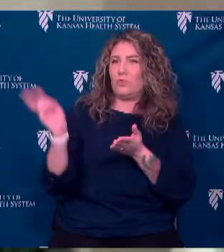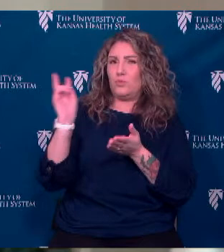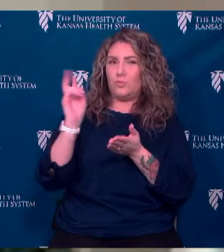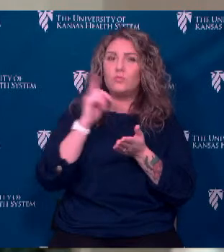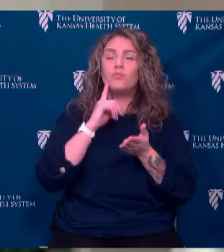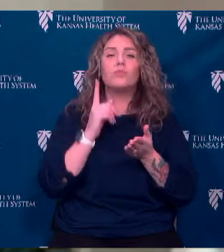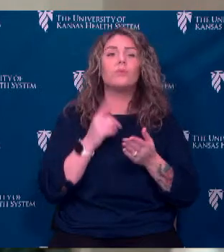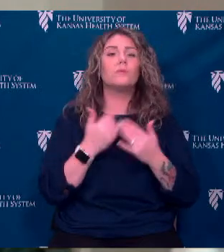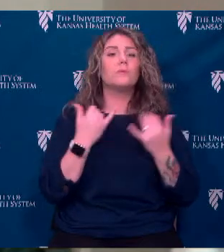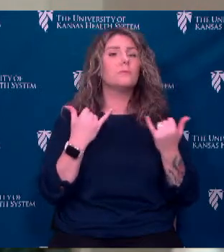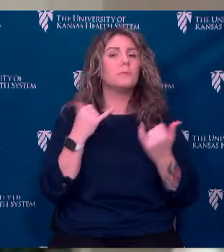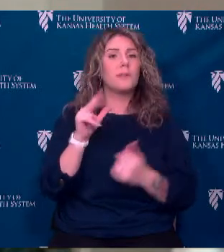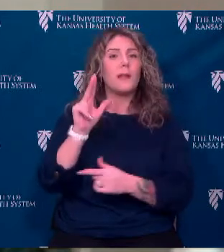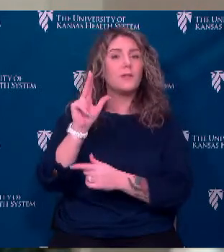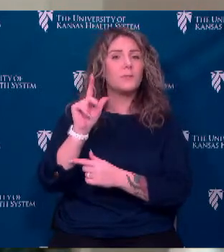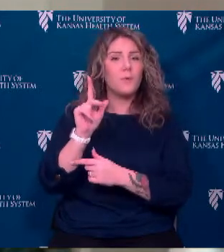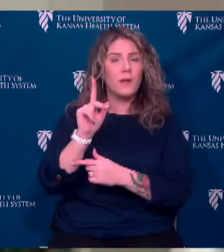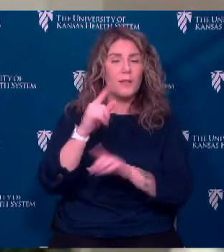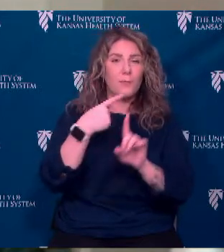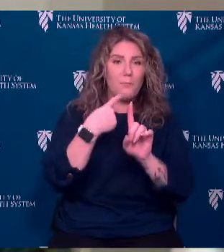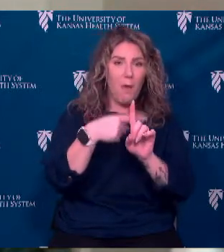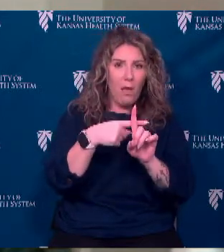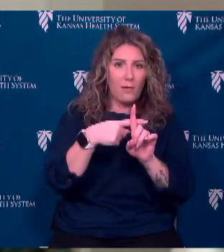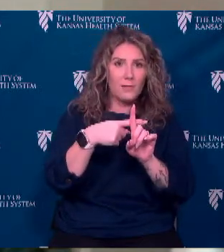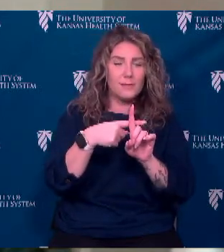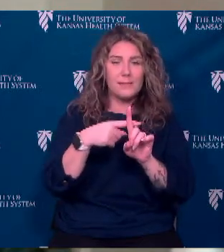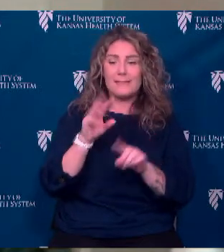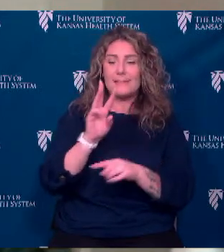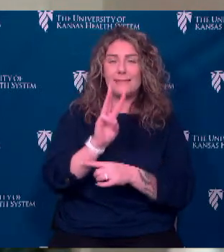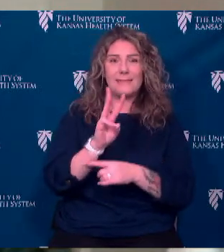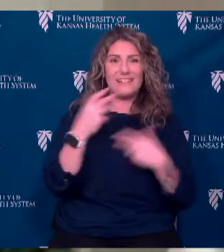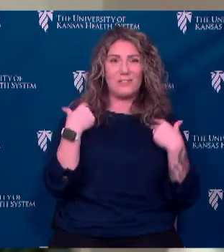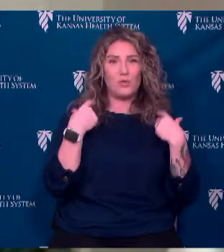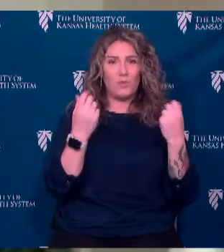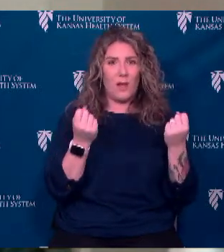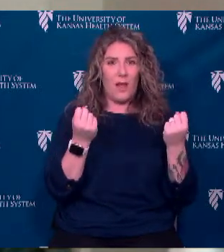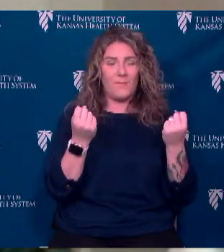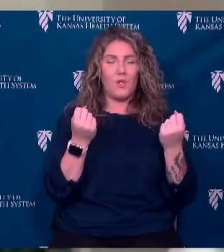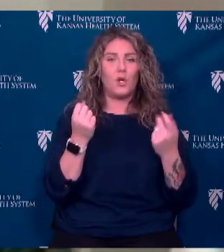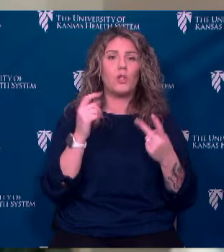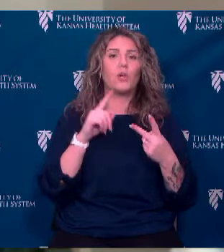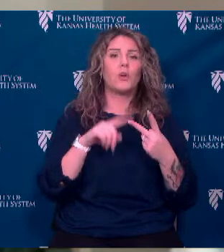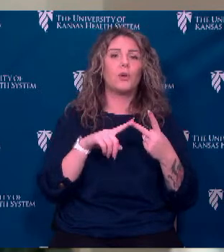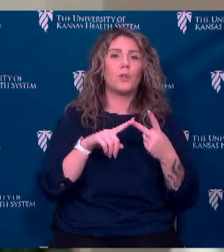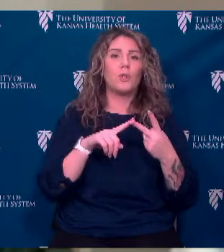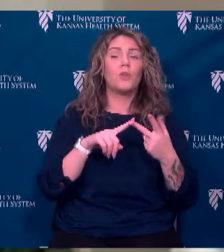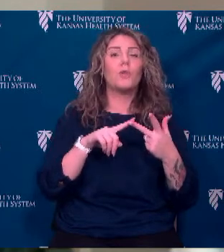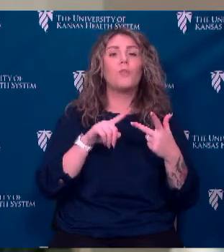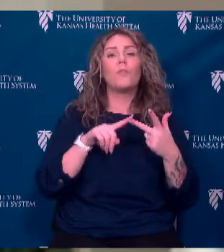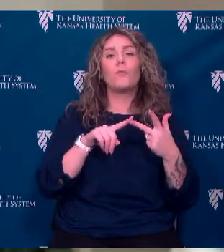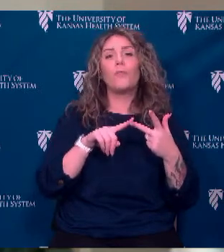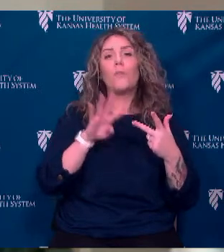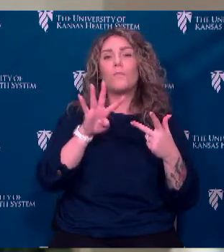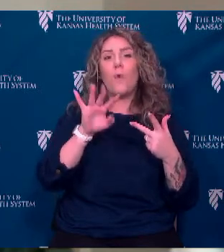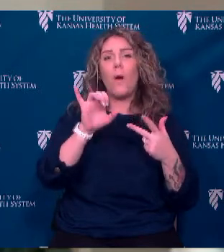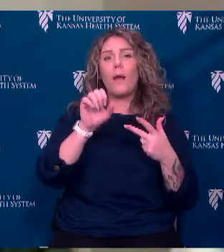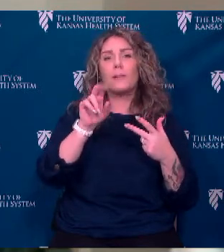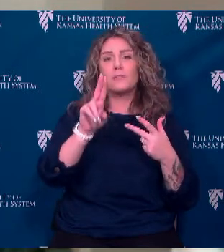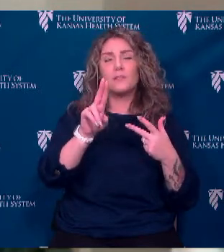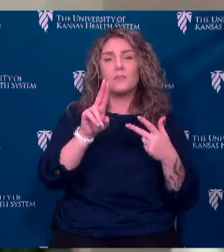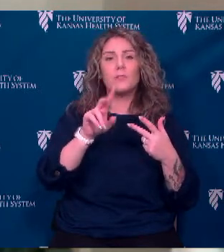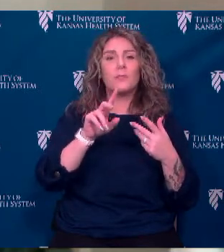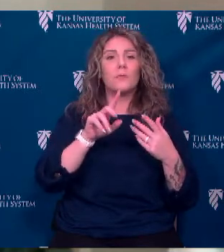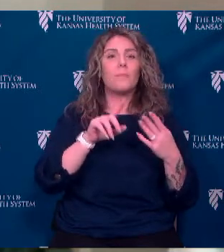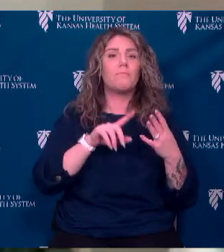we are at 23 positive, 6 are recovered, 4 are in the ICU, 16